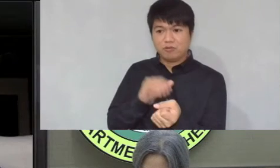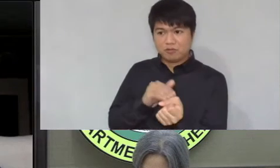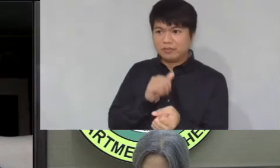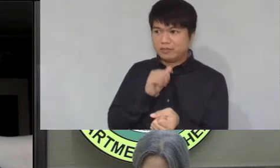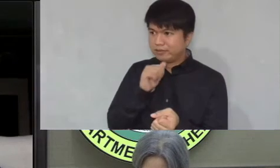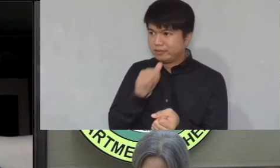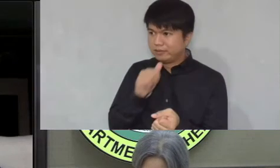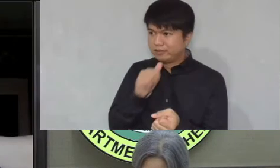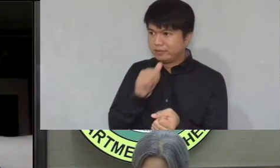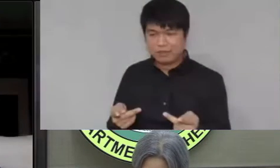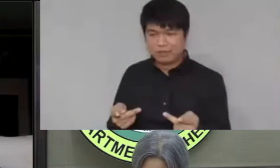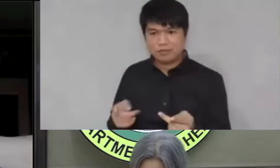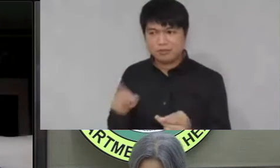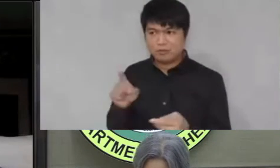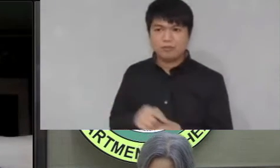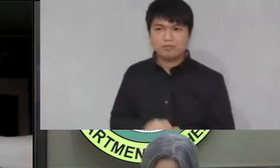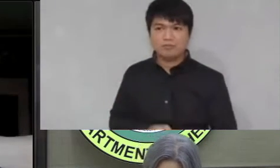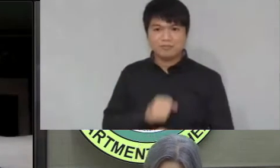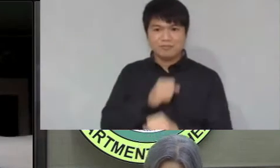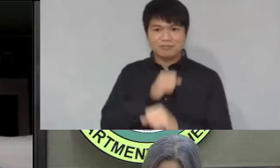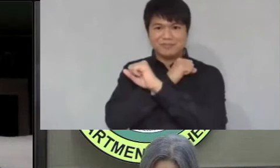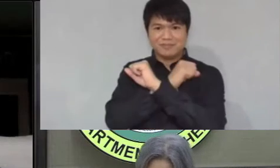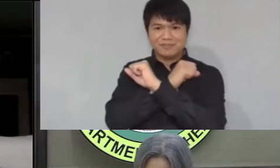doctor is not present. So that's very important.